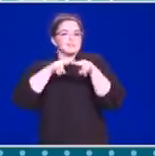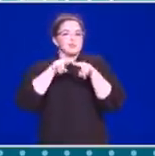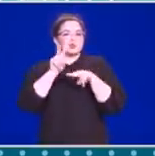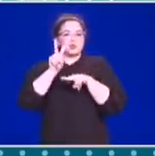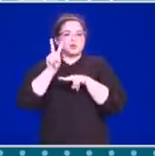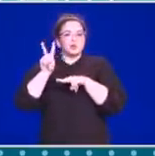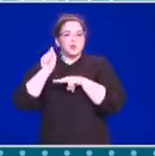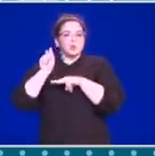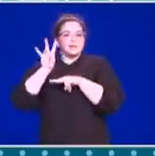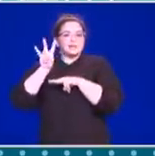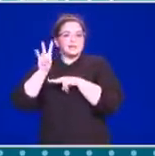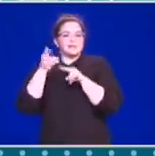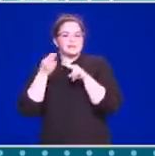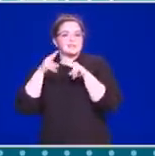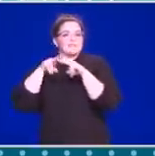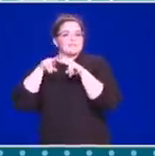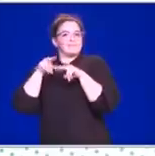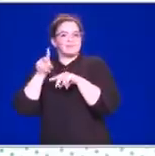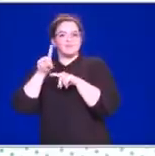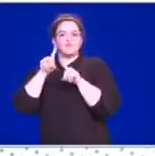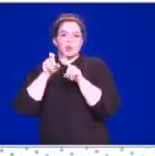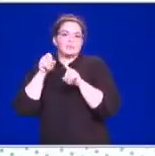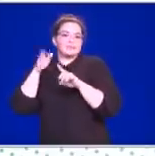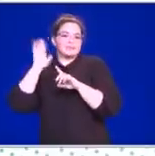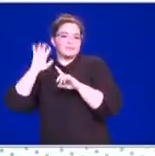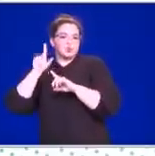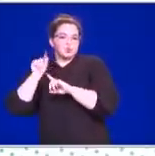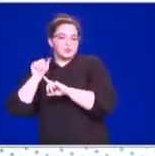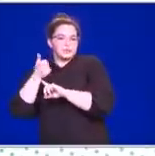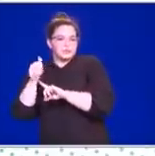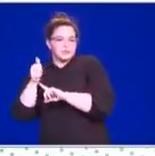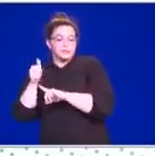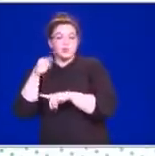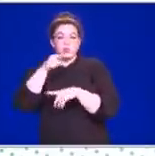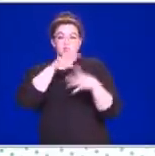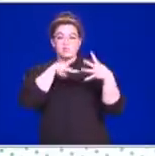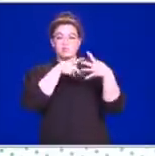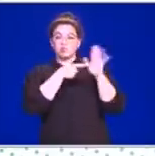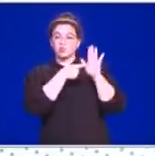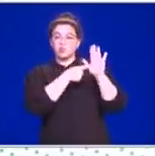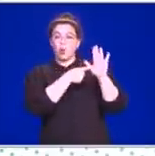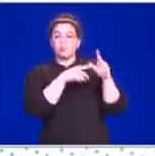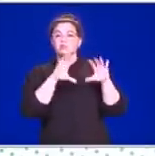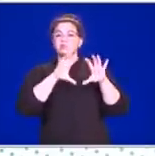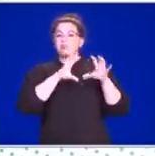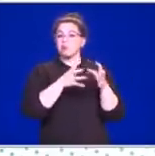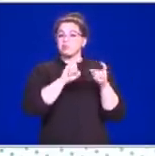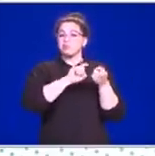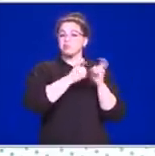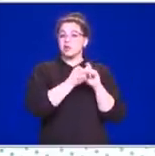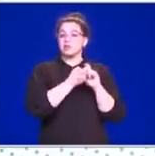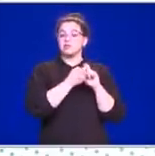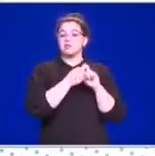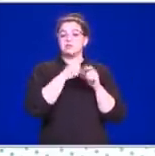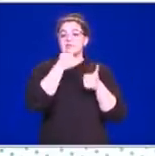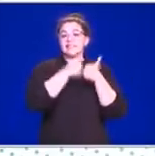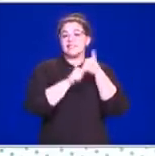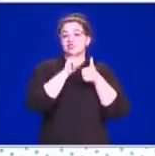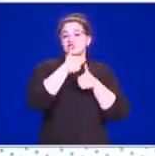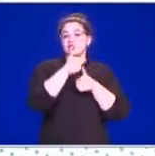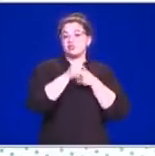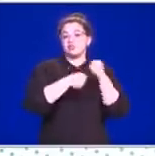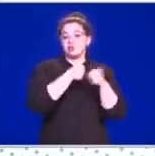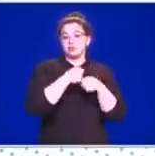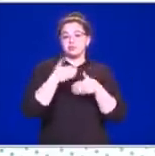22.7 million from 2010. This graph shows population change for the United States by decade for the past